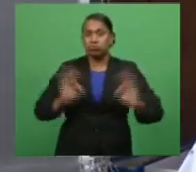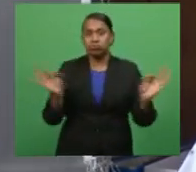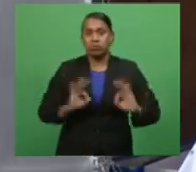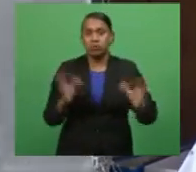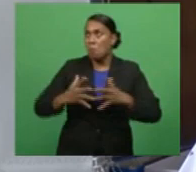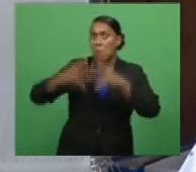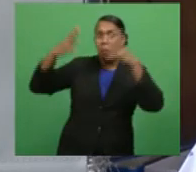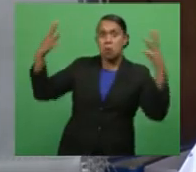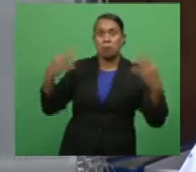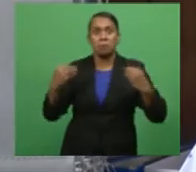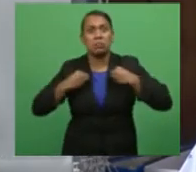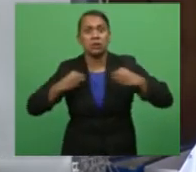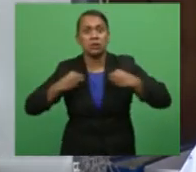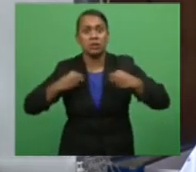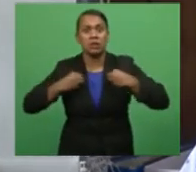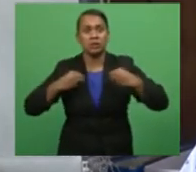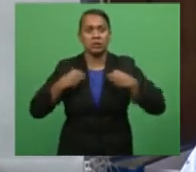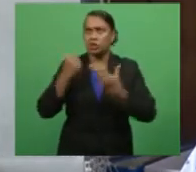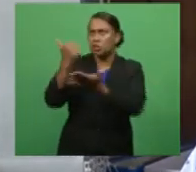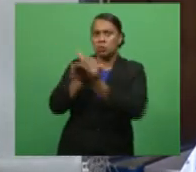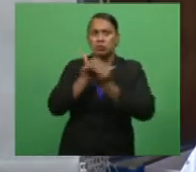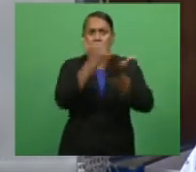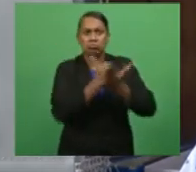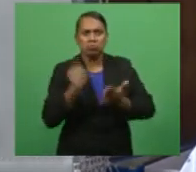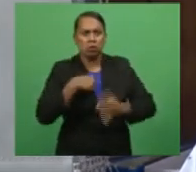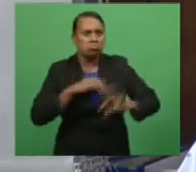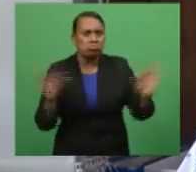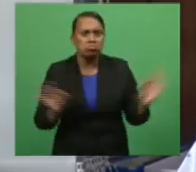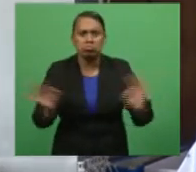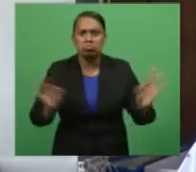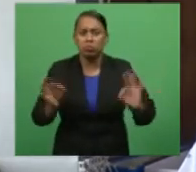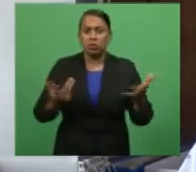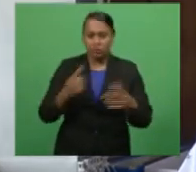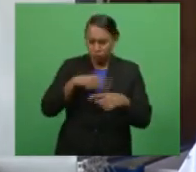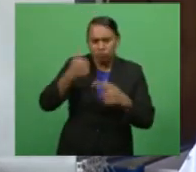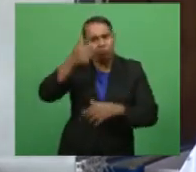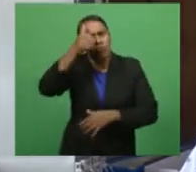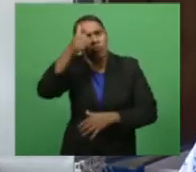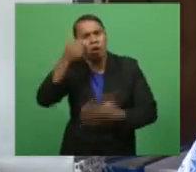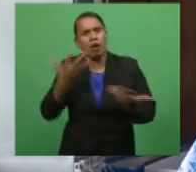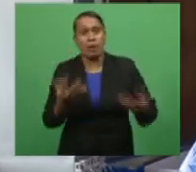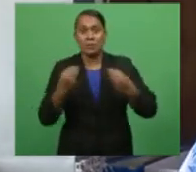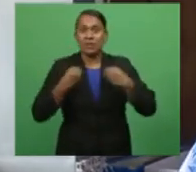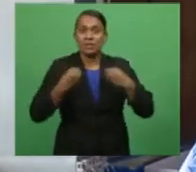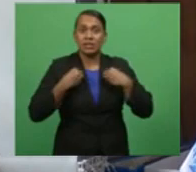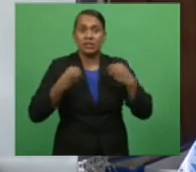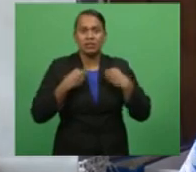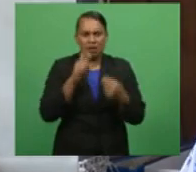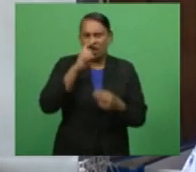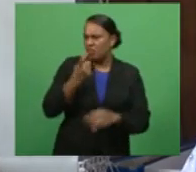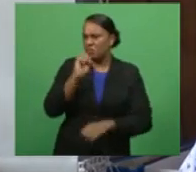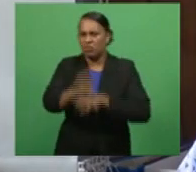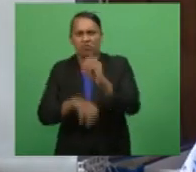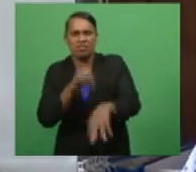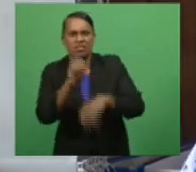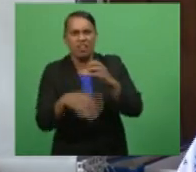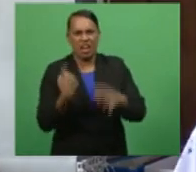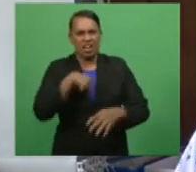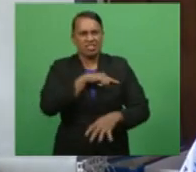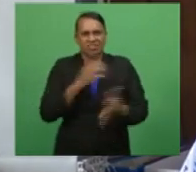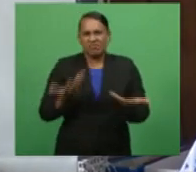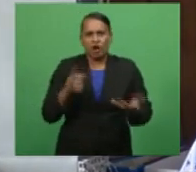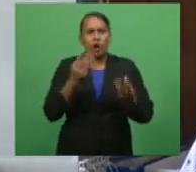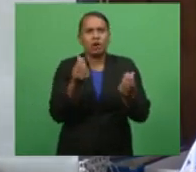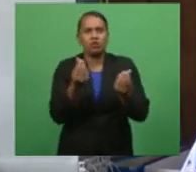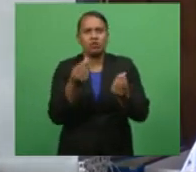businesses or business houses, and we know that business houses are not allowed to contribute, but individuals who